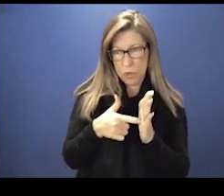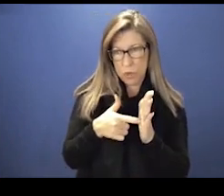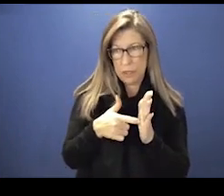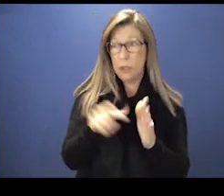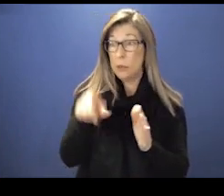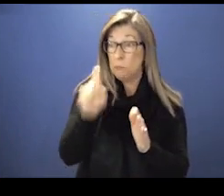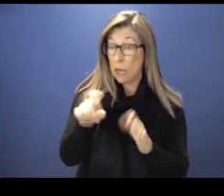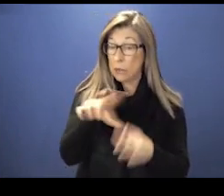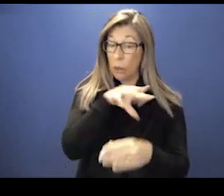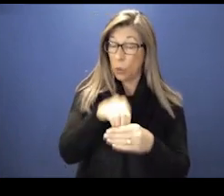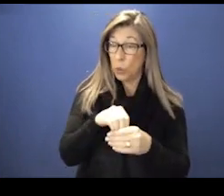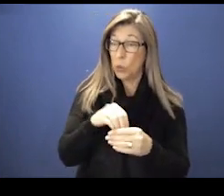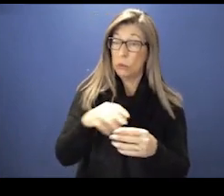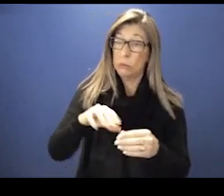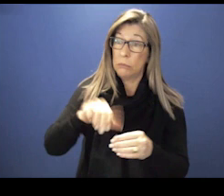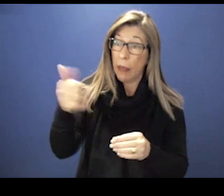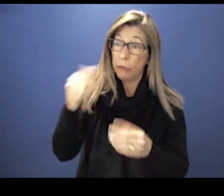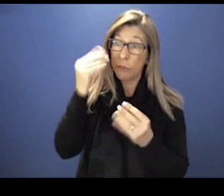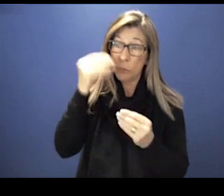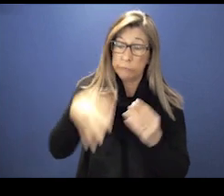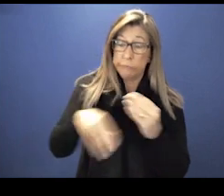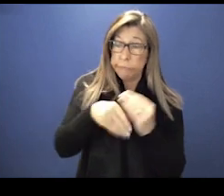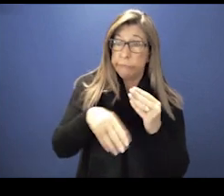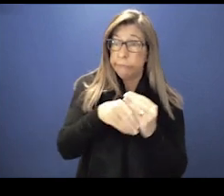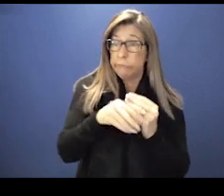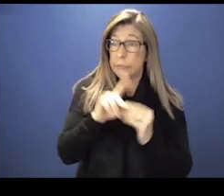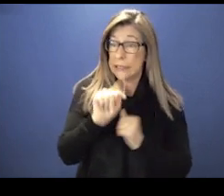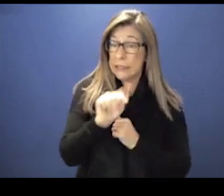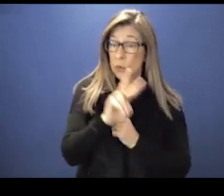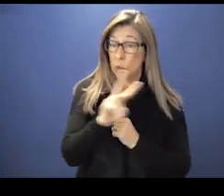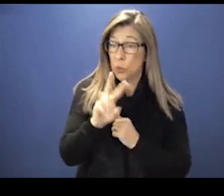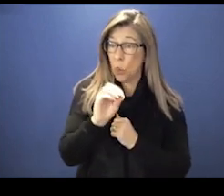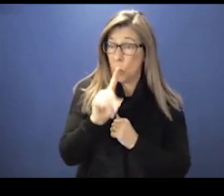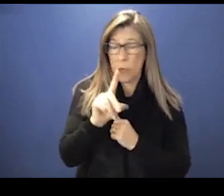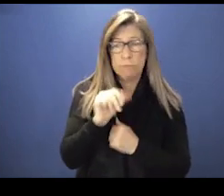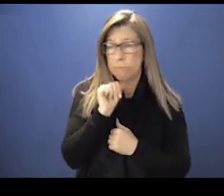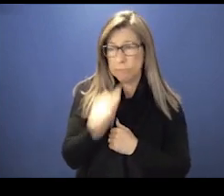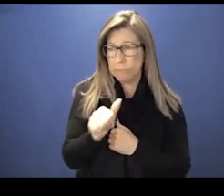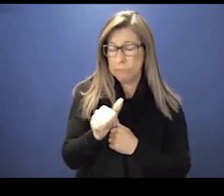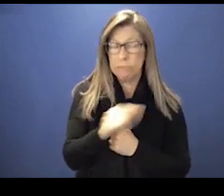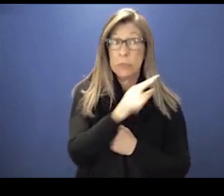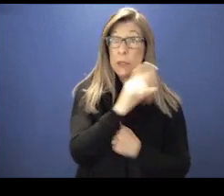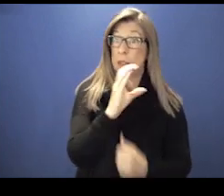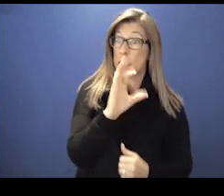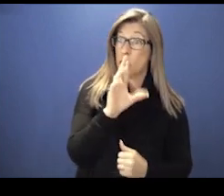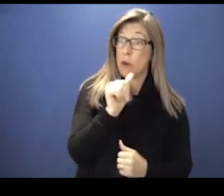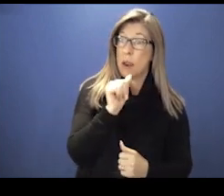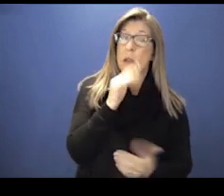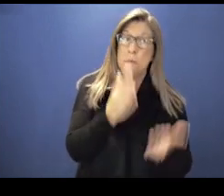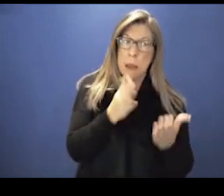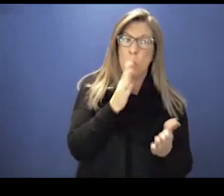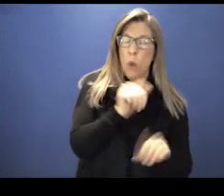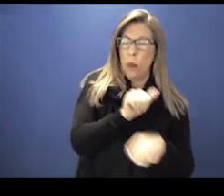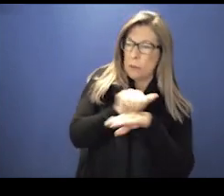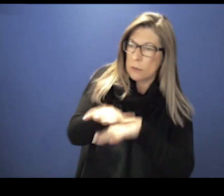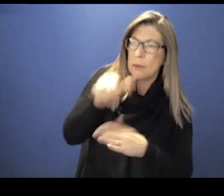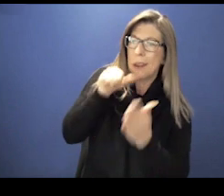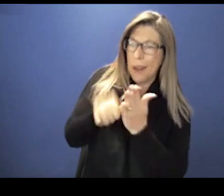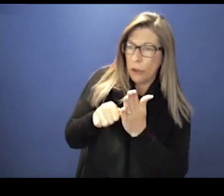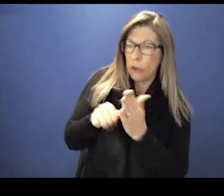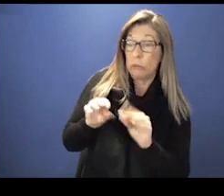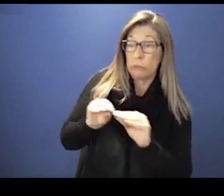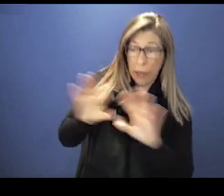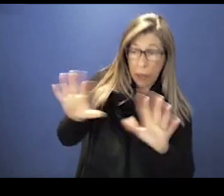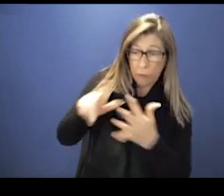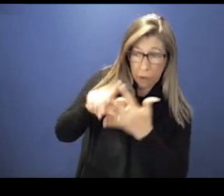additional information with the T2201. The CRA may send a clarification letter or request reports if we